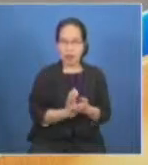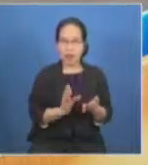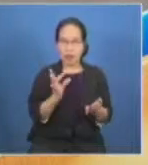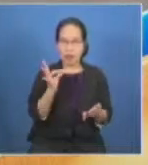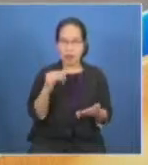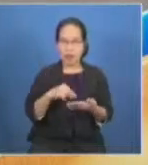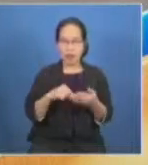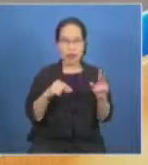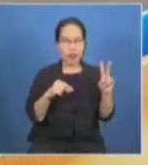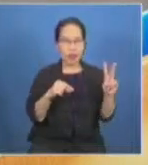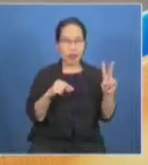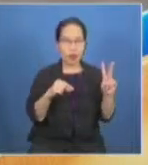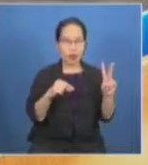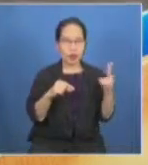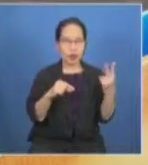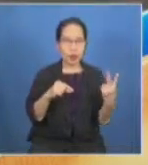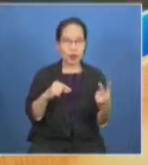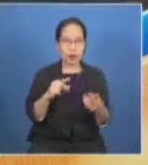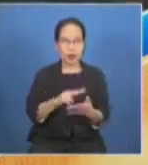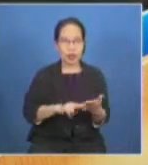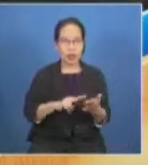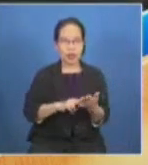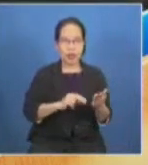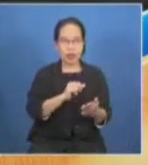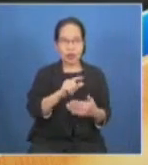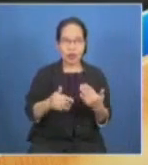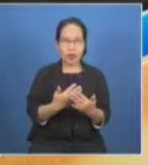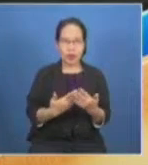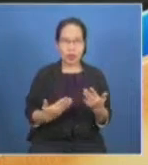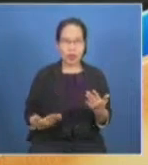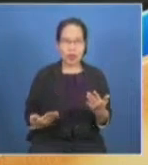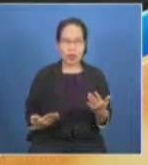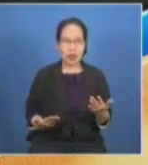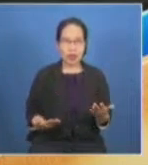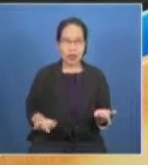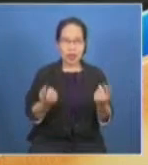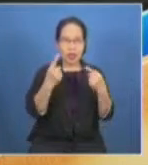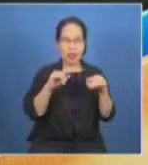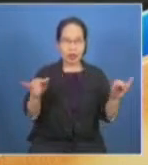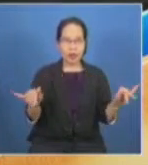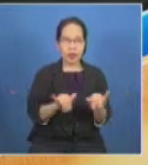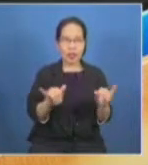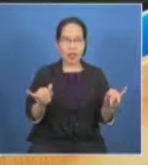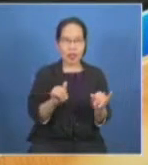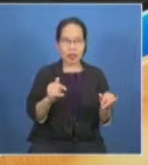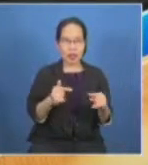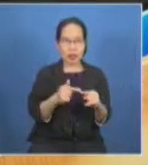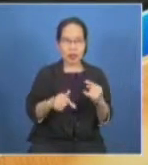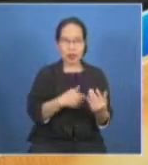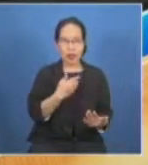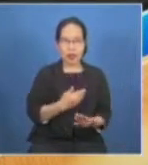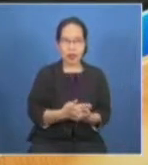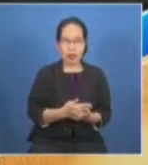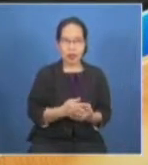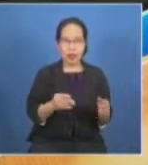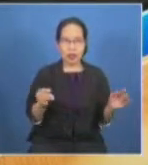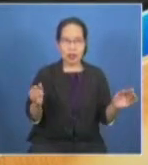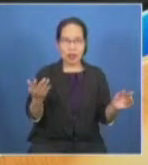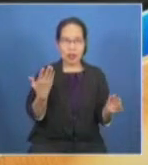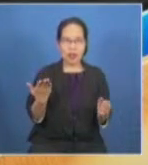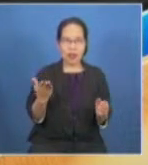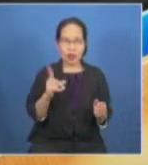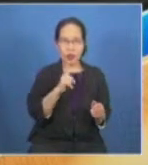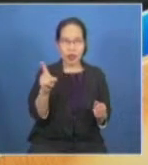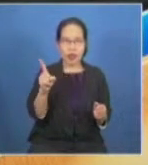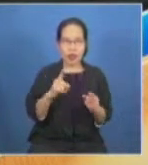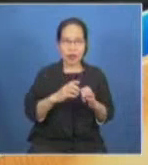basahin natin. Lahat ng mga bagay ay nagsisidating na para-para sa lahat. All things come